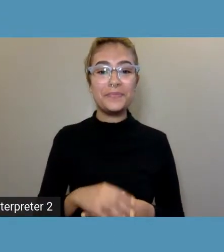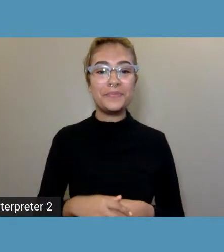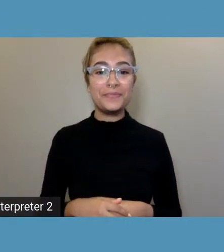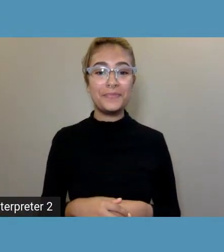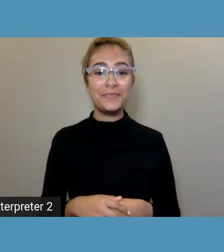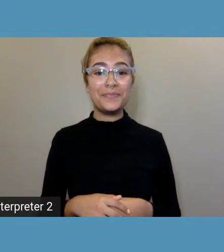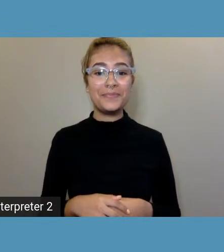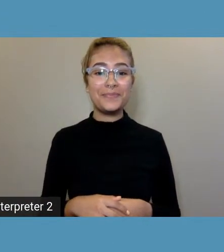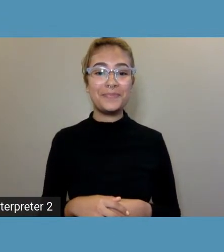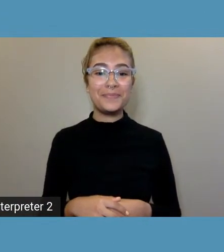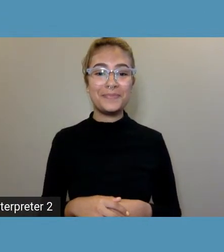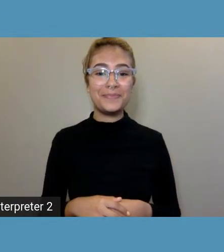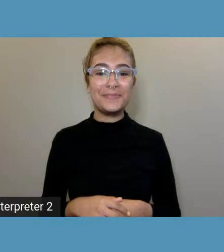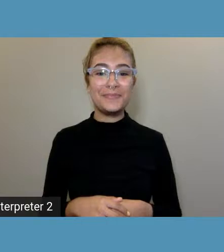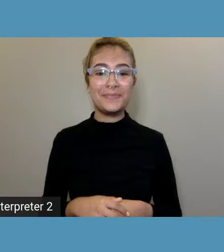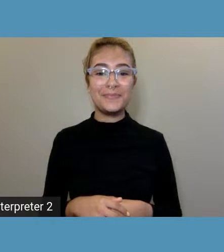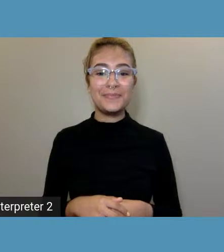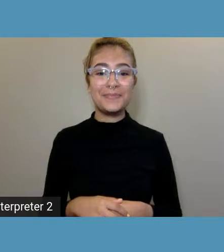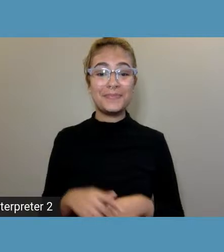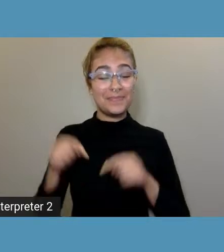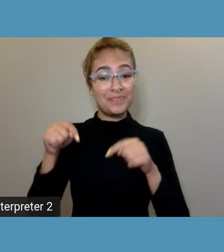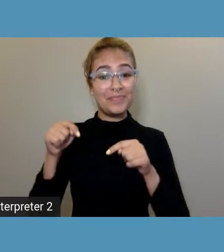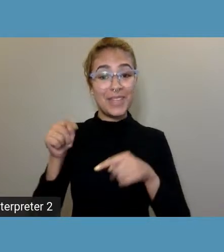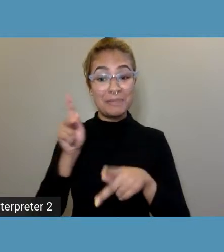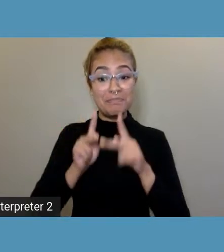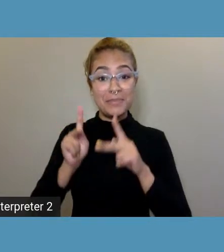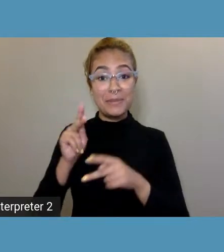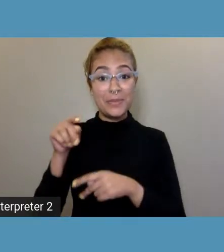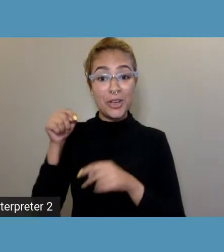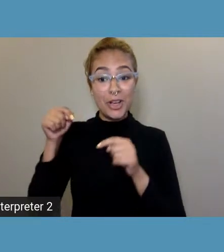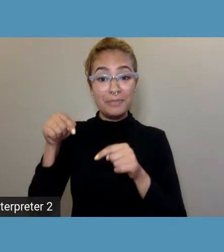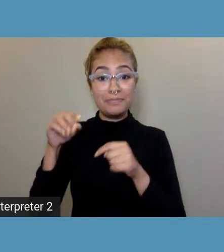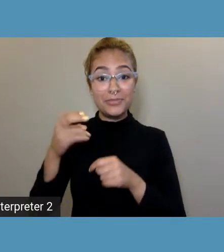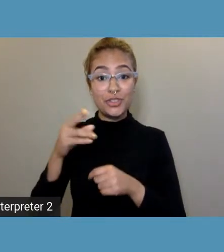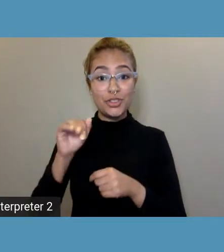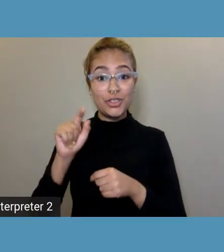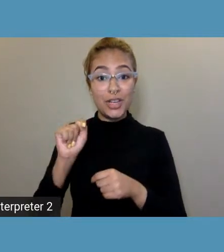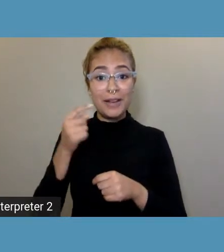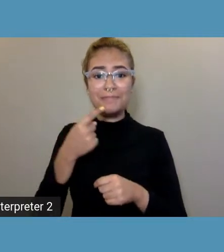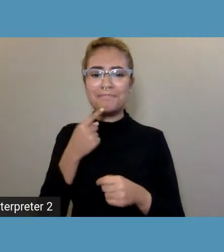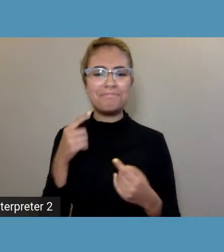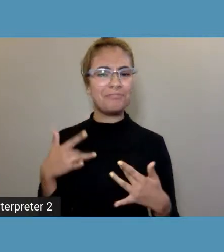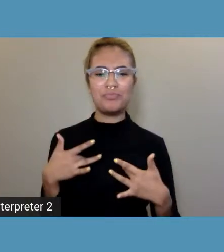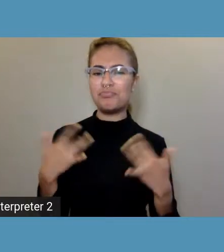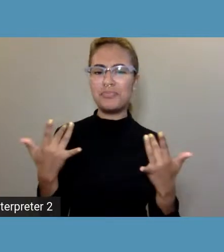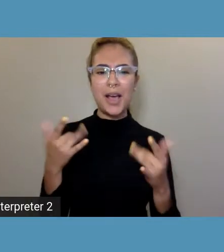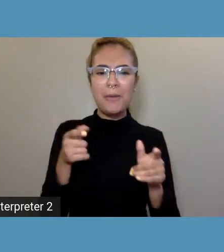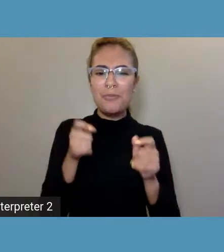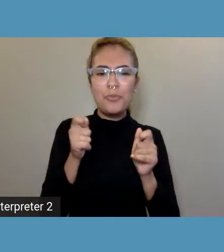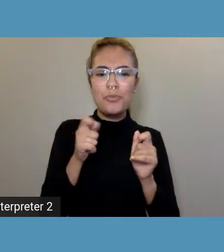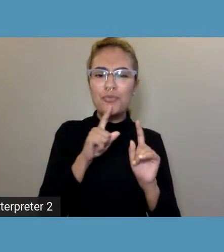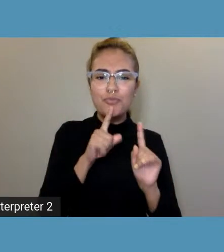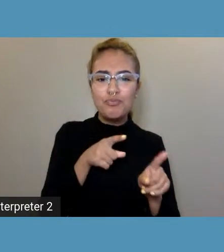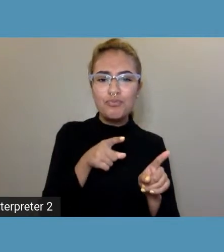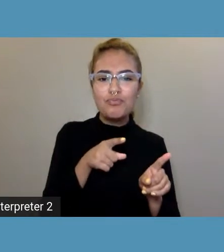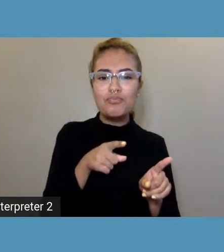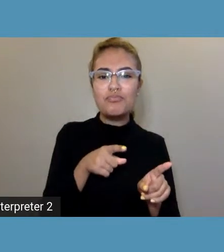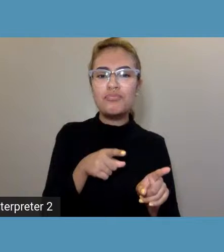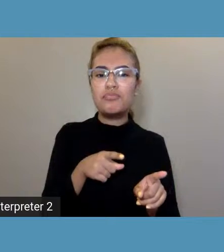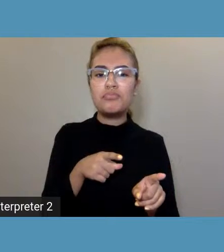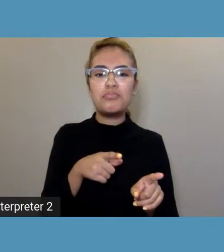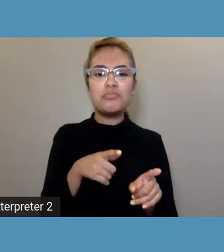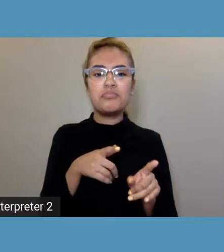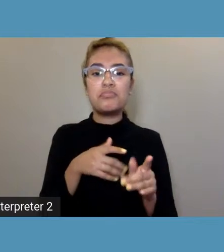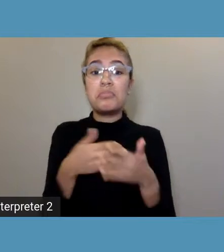Let's get some folks in the chat. Just say what's up, or some quick responses, or just kind of like pop